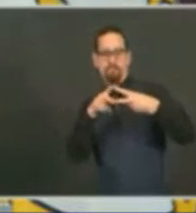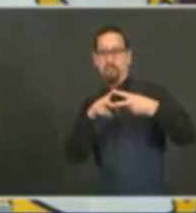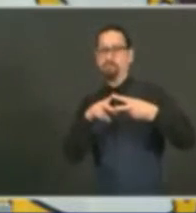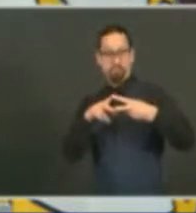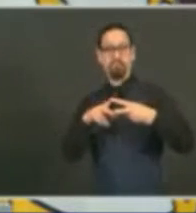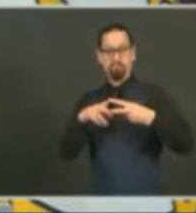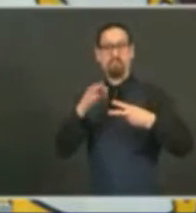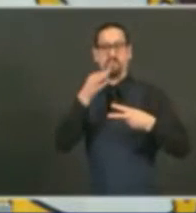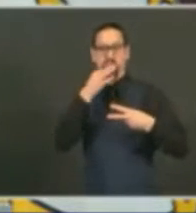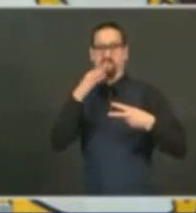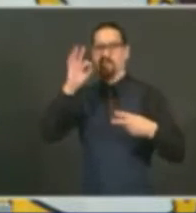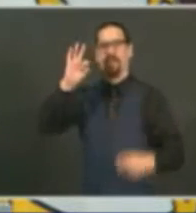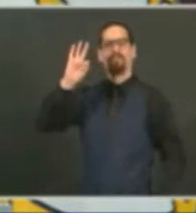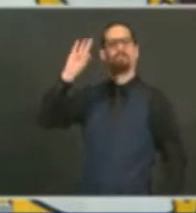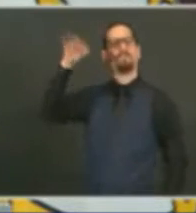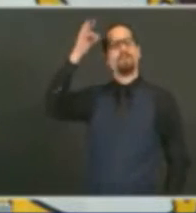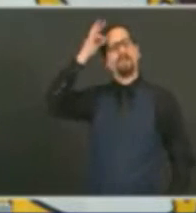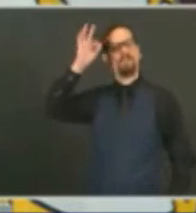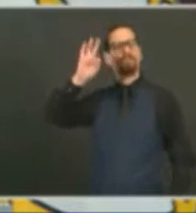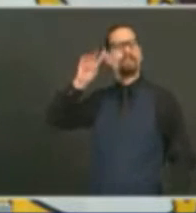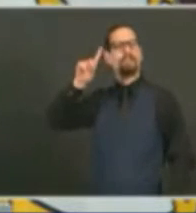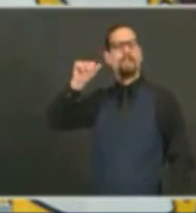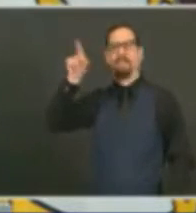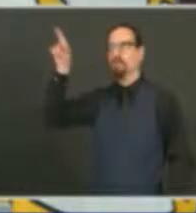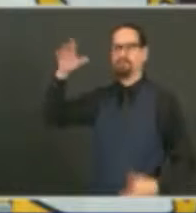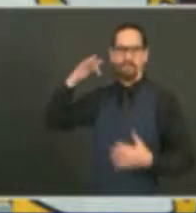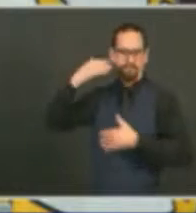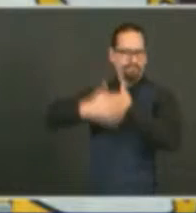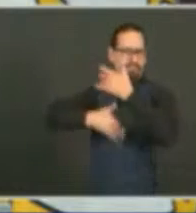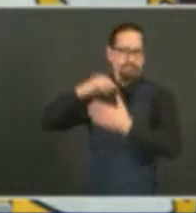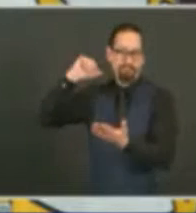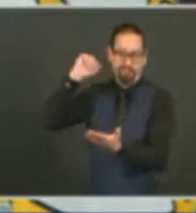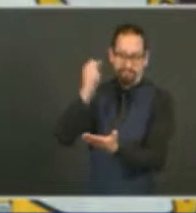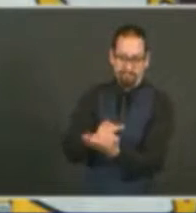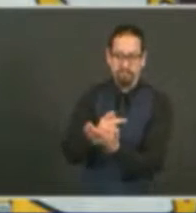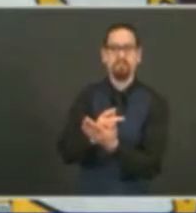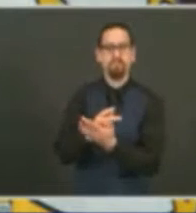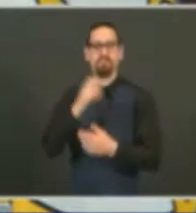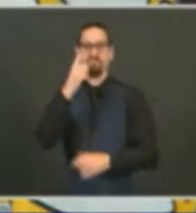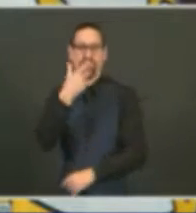for a vaccine that is 95% effective.